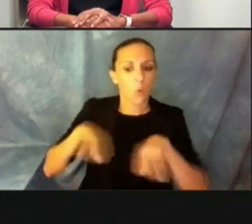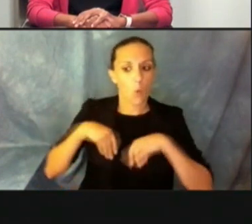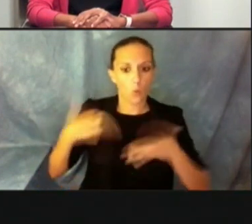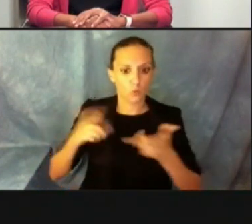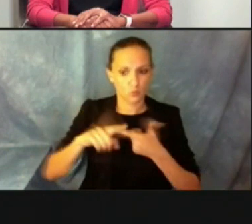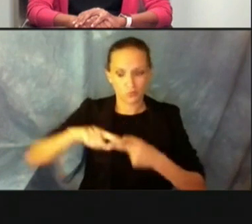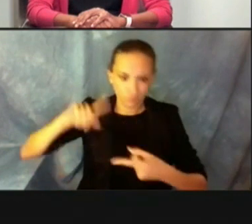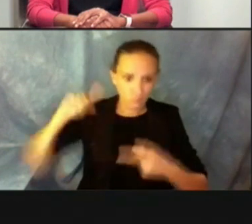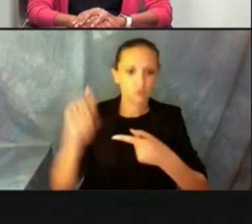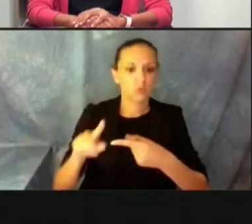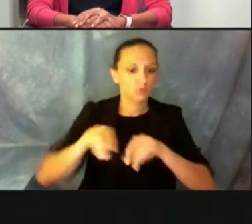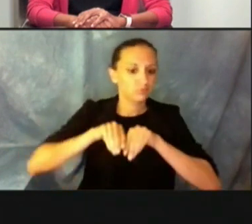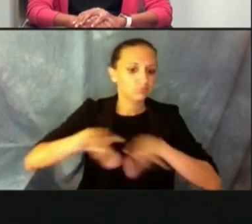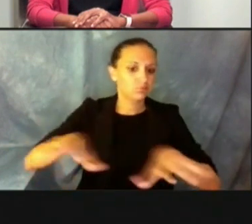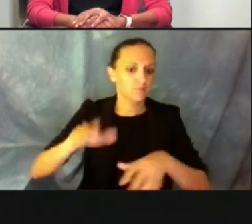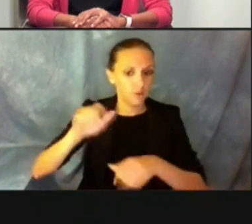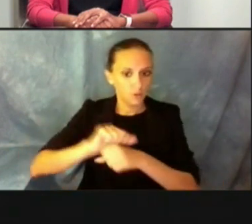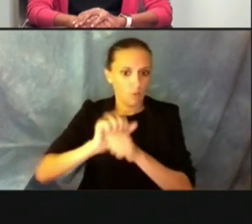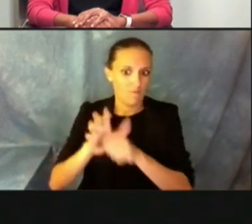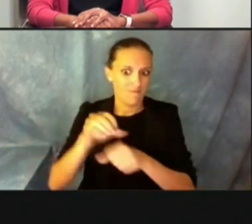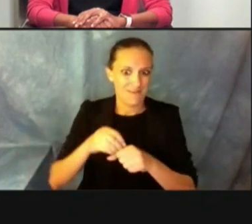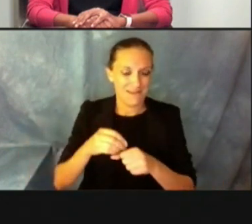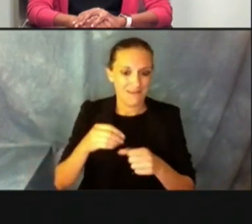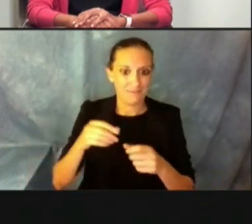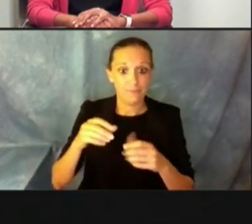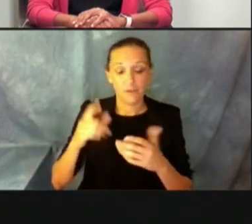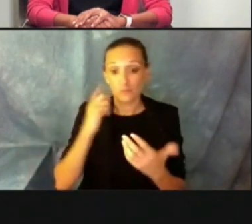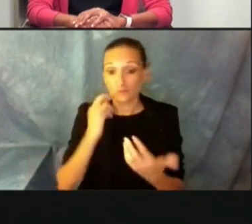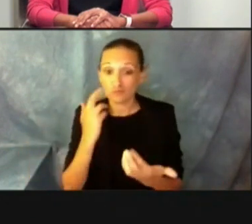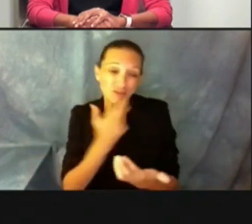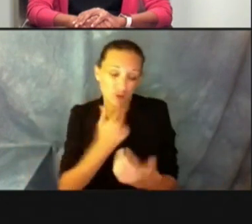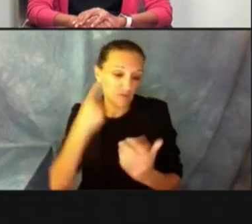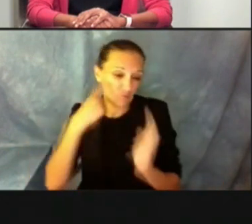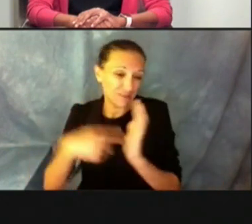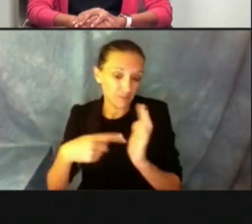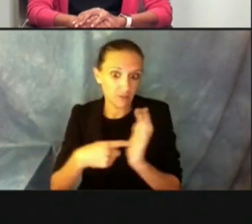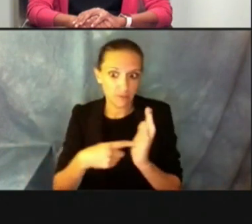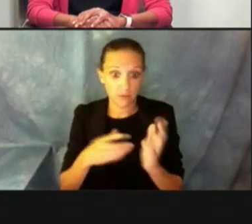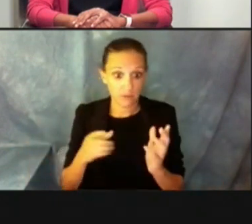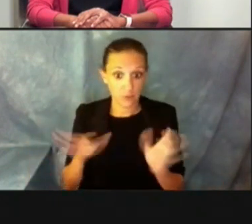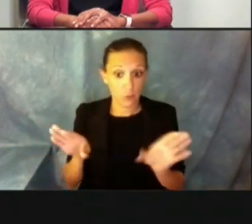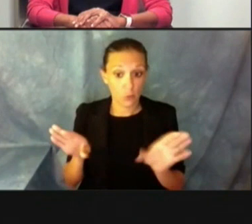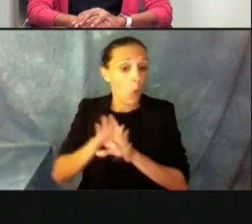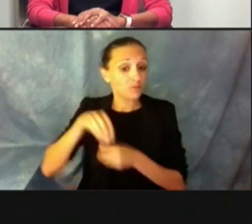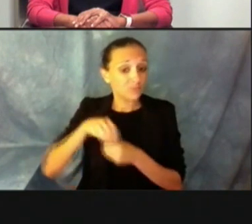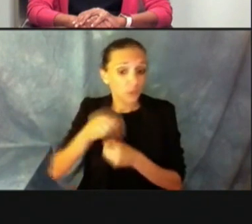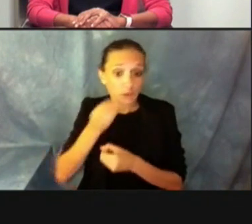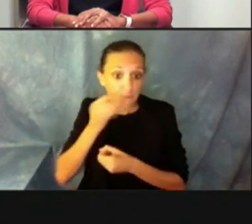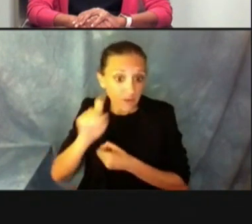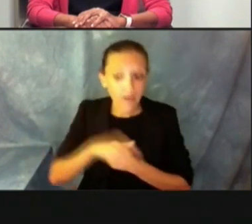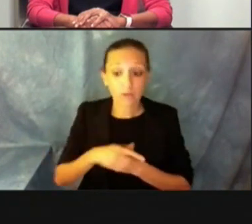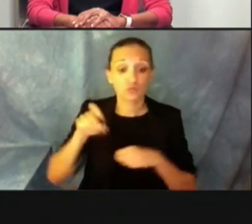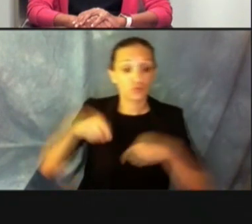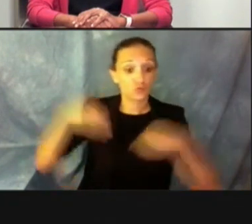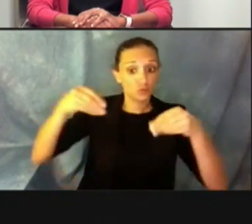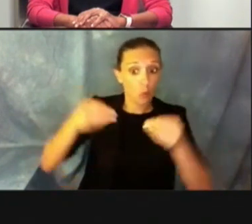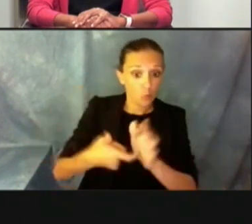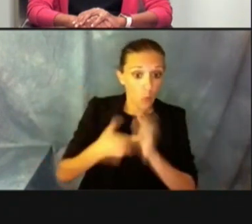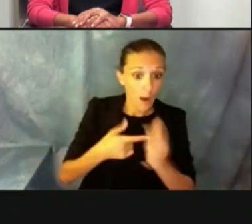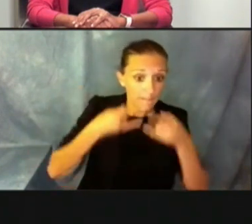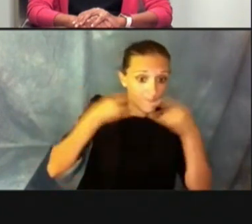reduce the spread of COVID-19 in the community? Should restaurants, for instance, close up indoor dining? Should shops require